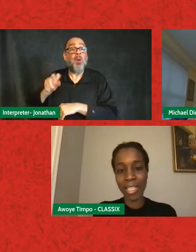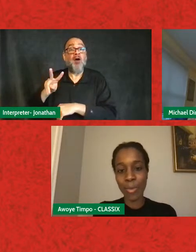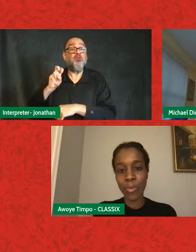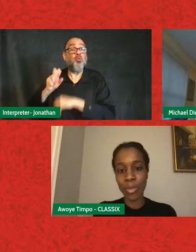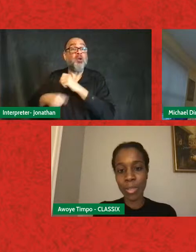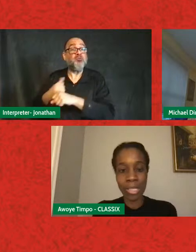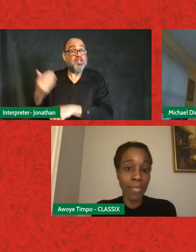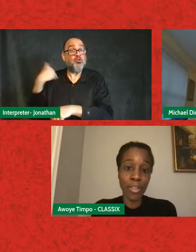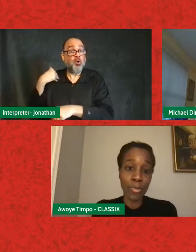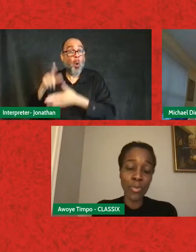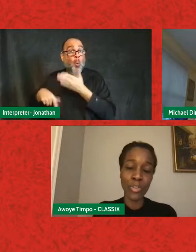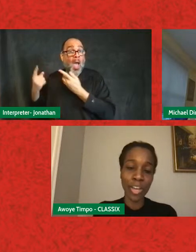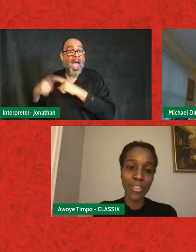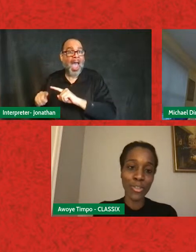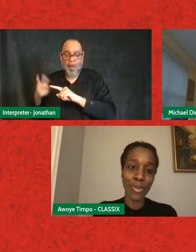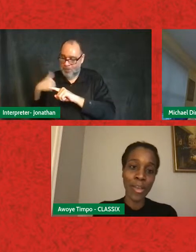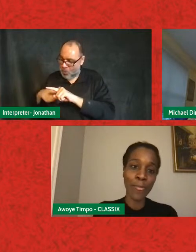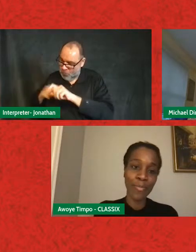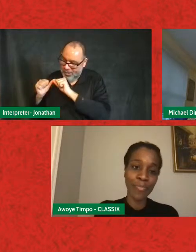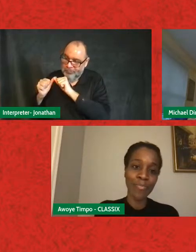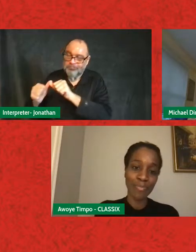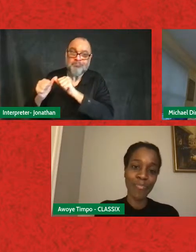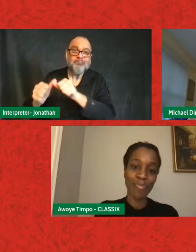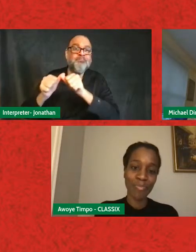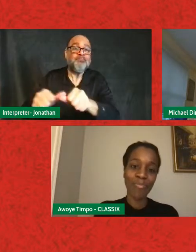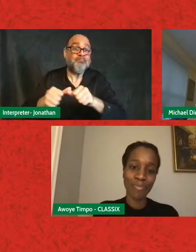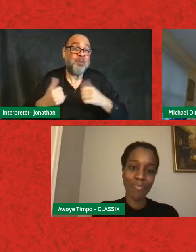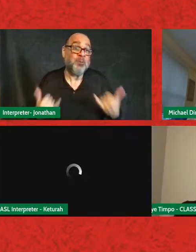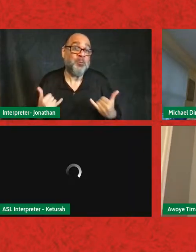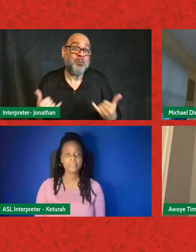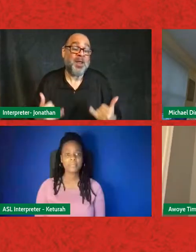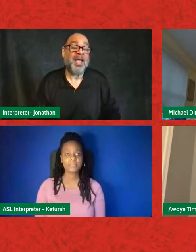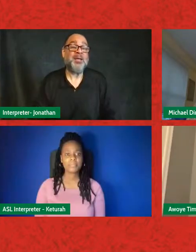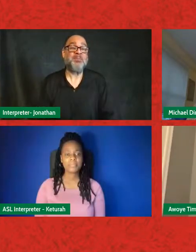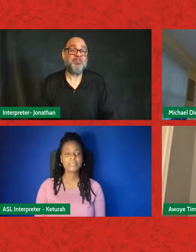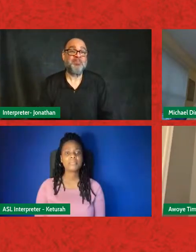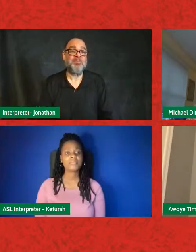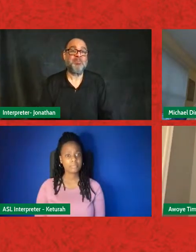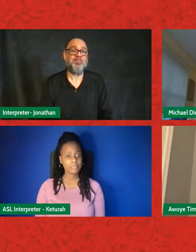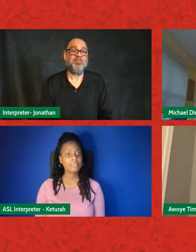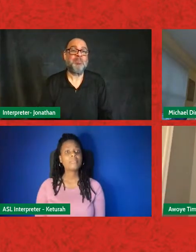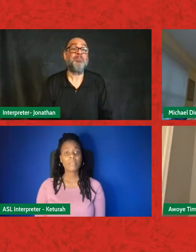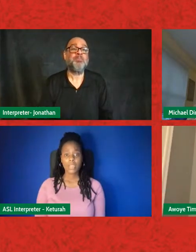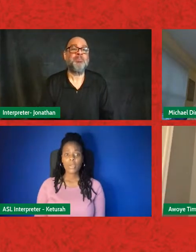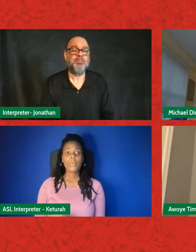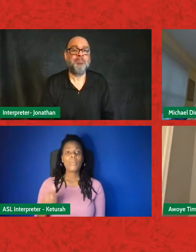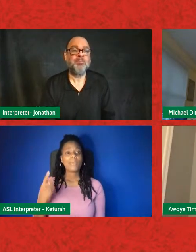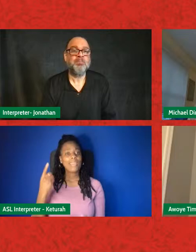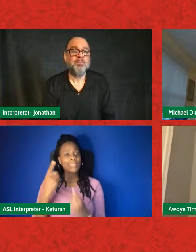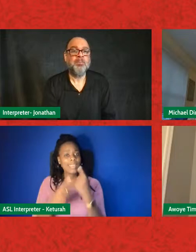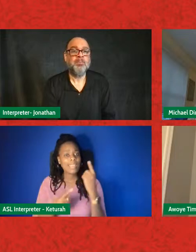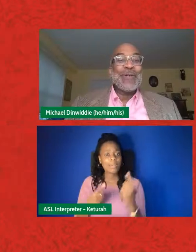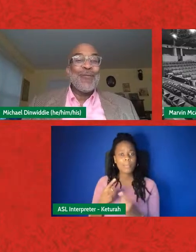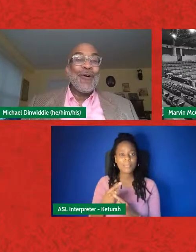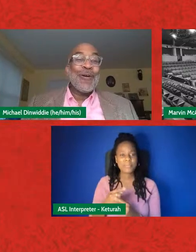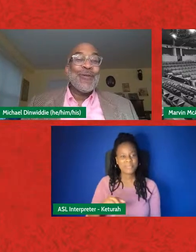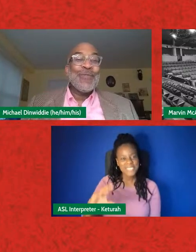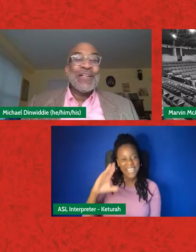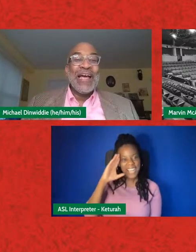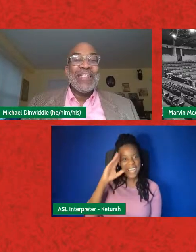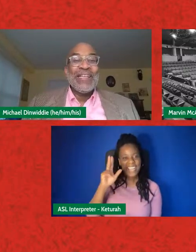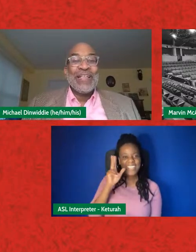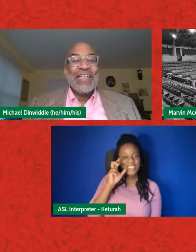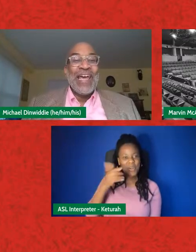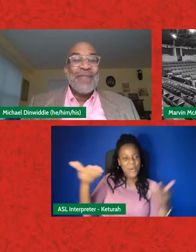is exactly what we're living through and trying to do now. Right. When you talk about reimagining and reworking, hi, Katura,